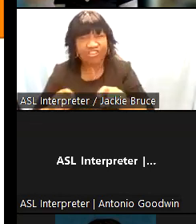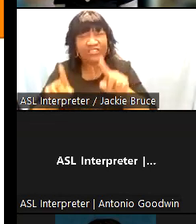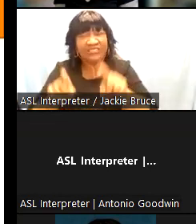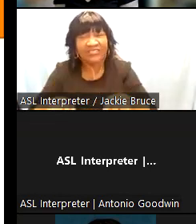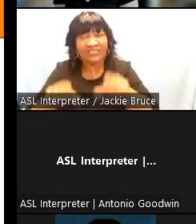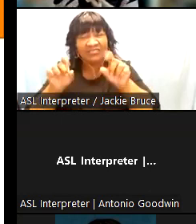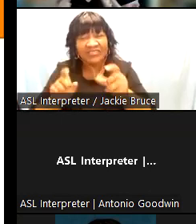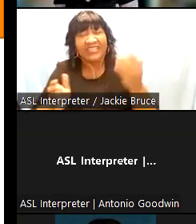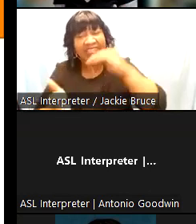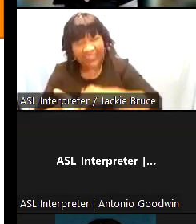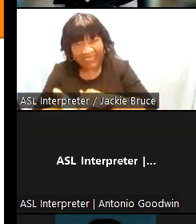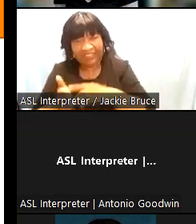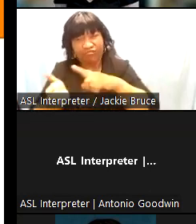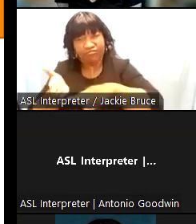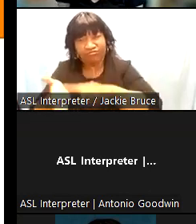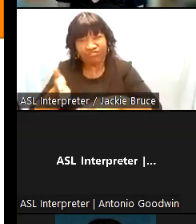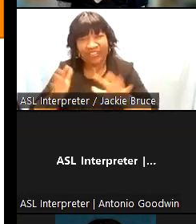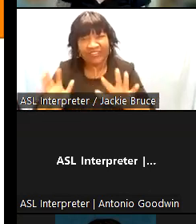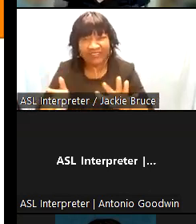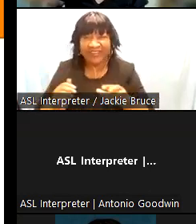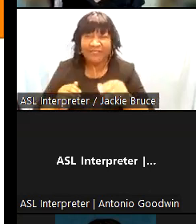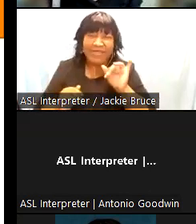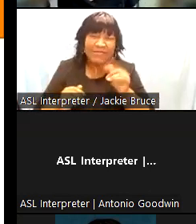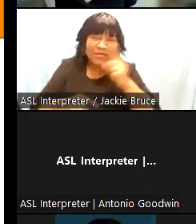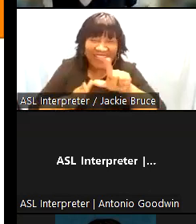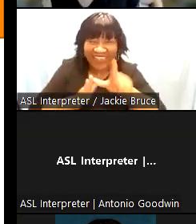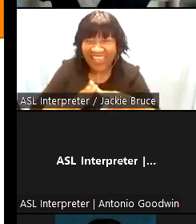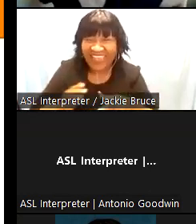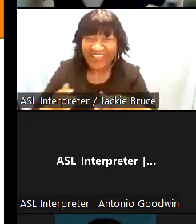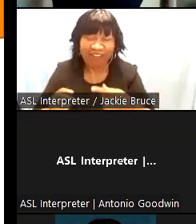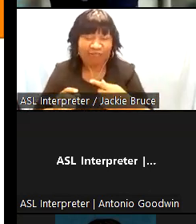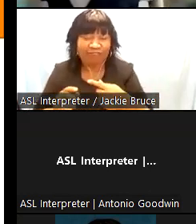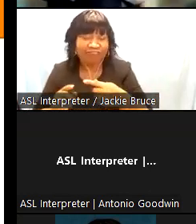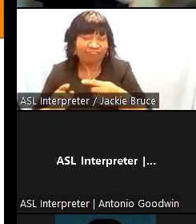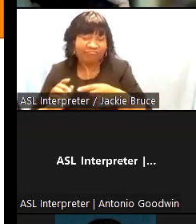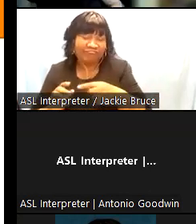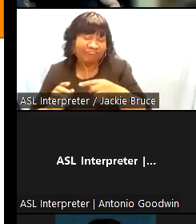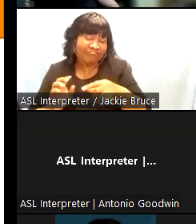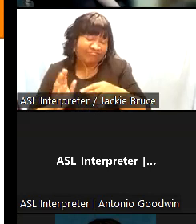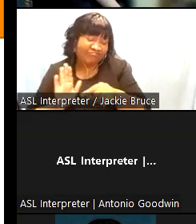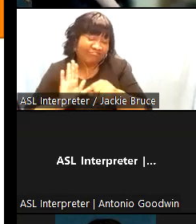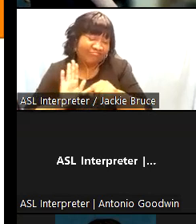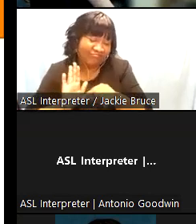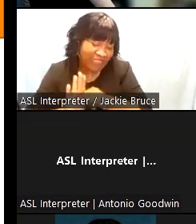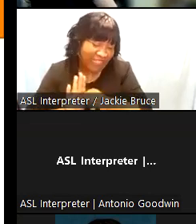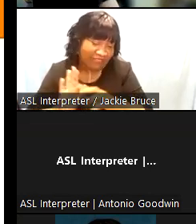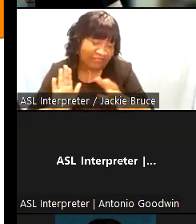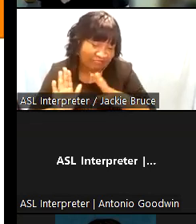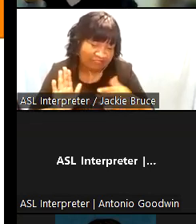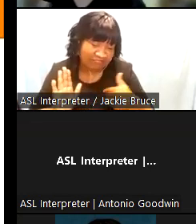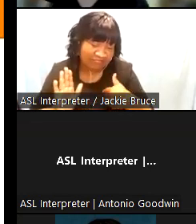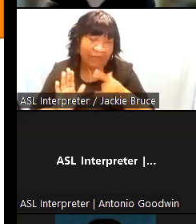know, I might repeat mine in a day, but at least in 2 days, just to rule it out.